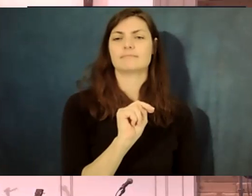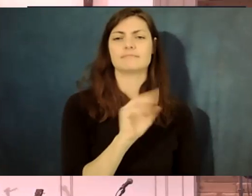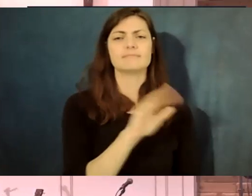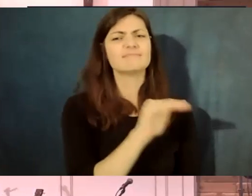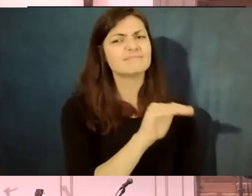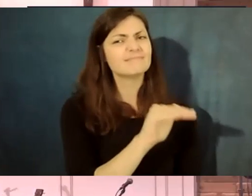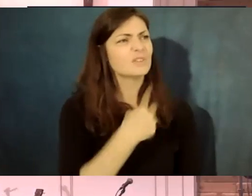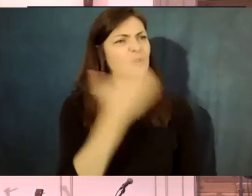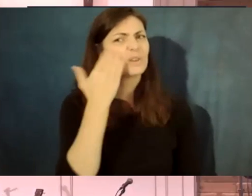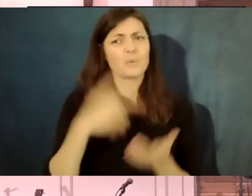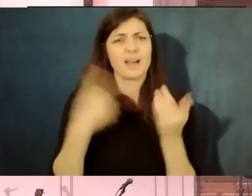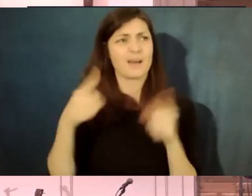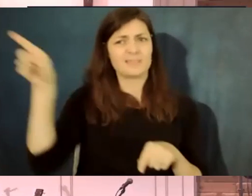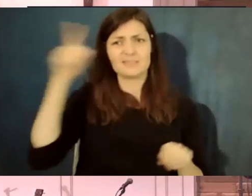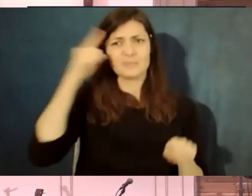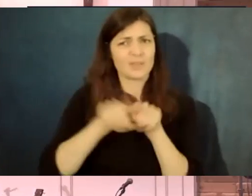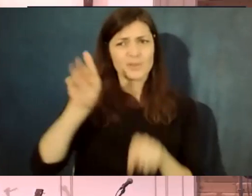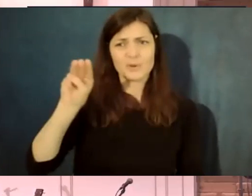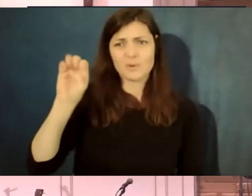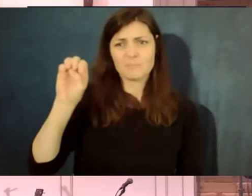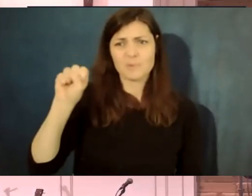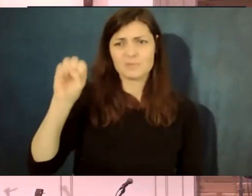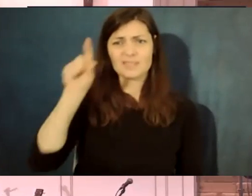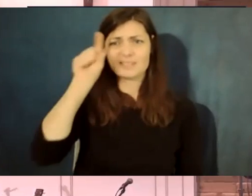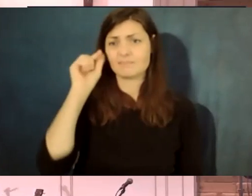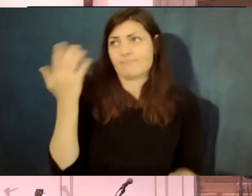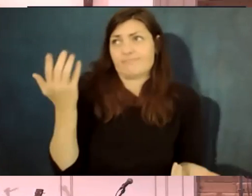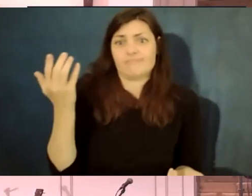They're like, Aaron, we don't know what happened to Moses. I mean, he went up there, but